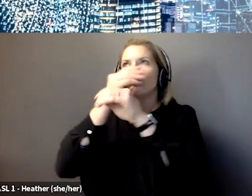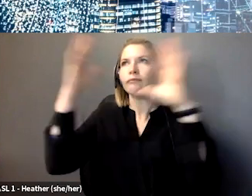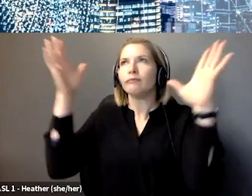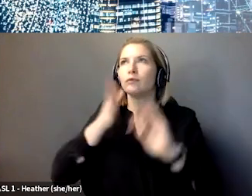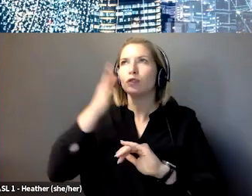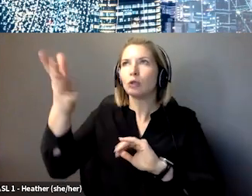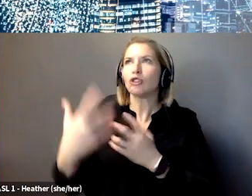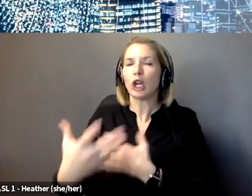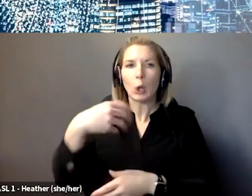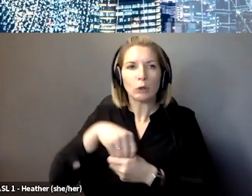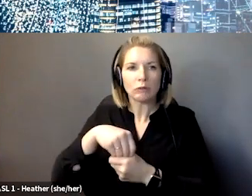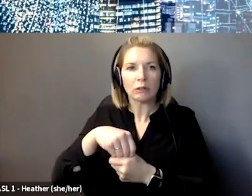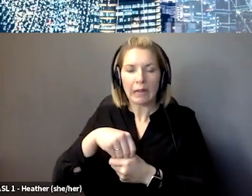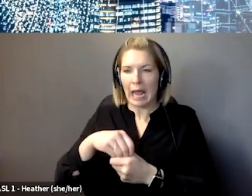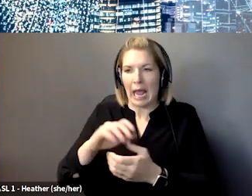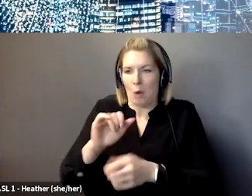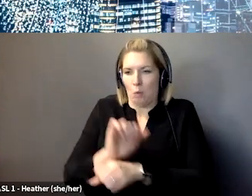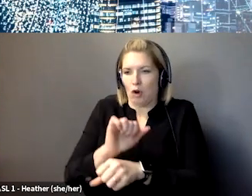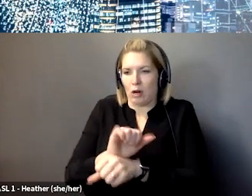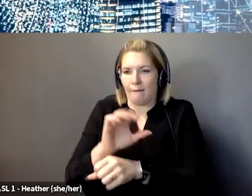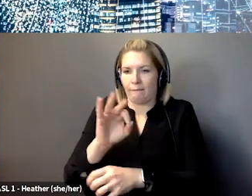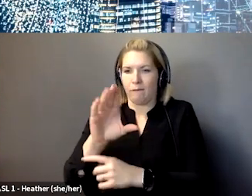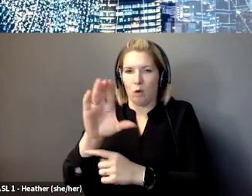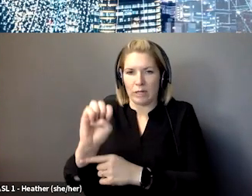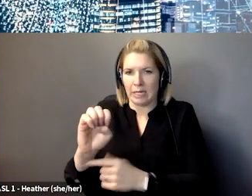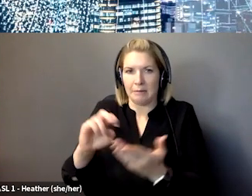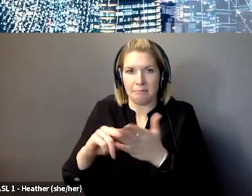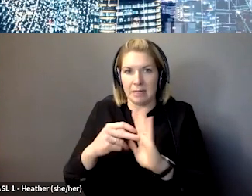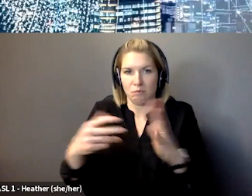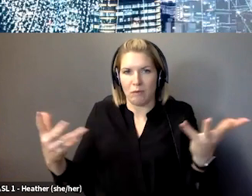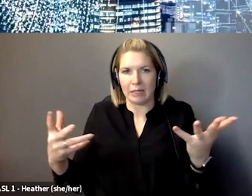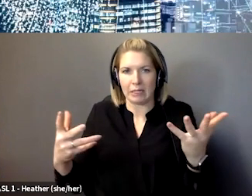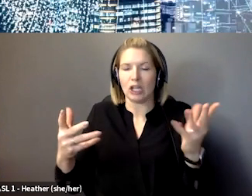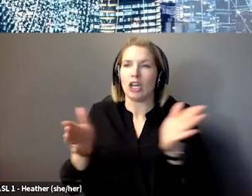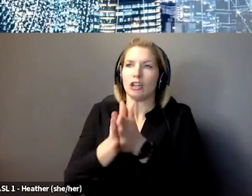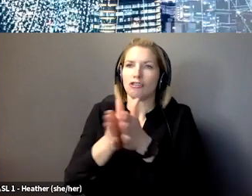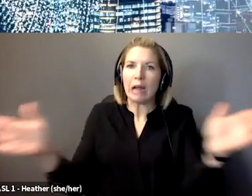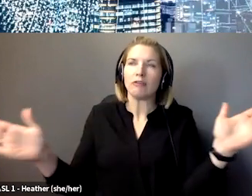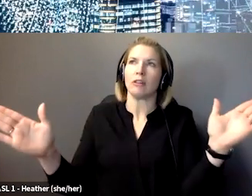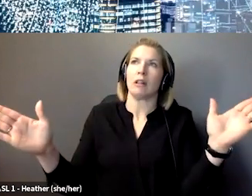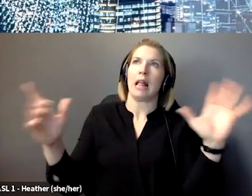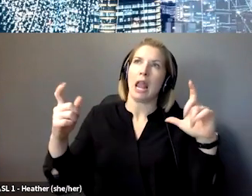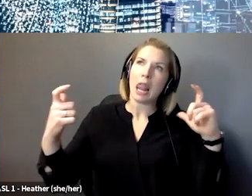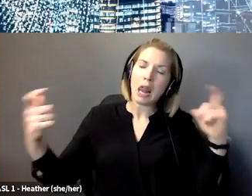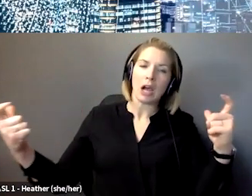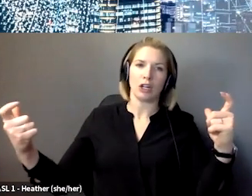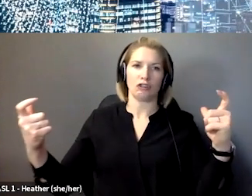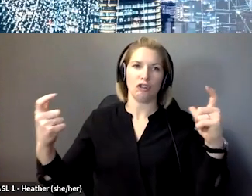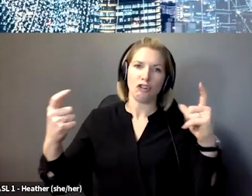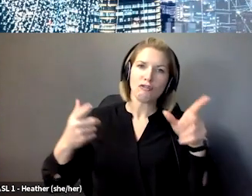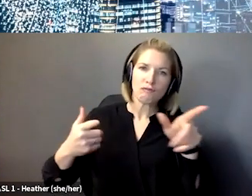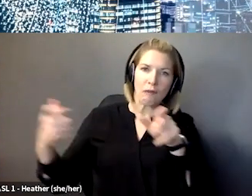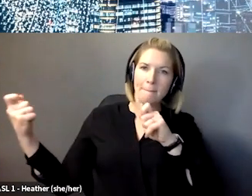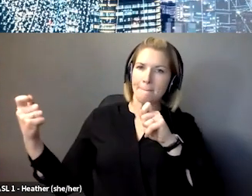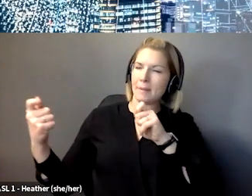we define the future of work, we're defining it as the large scale and rapid digitization and automation of